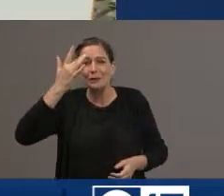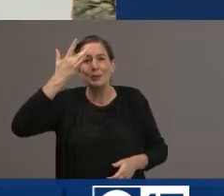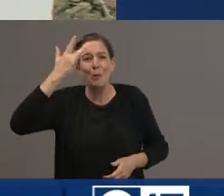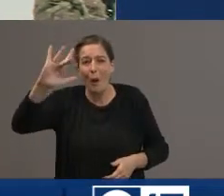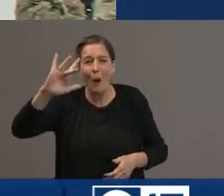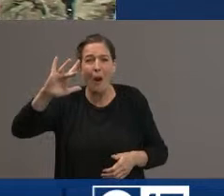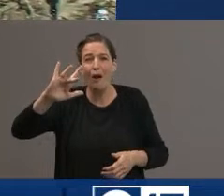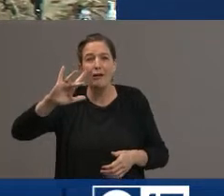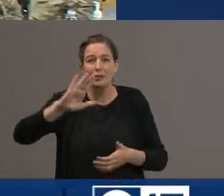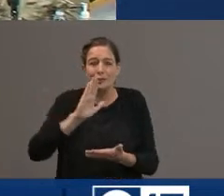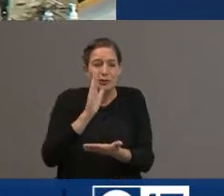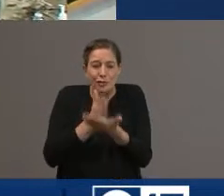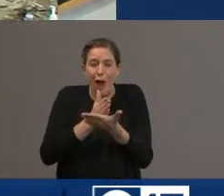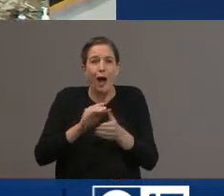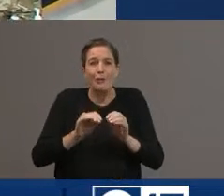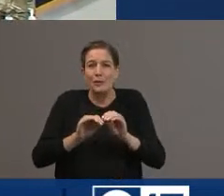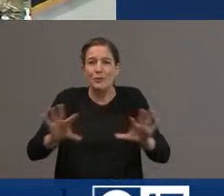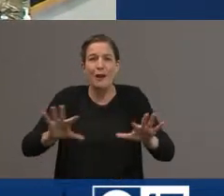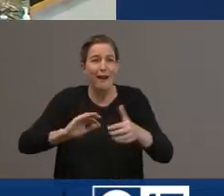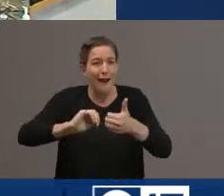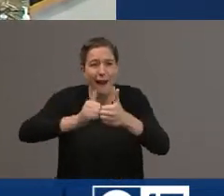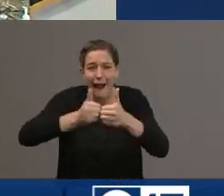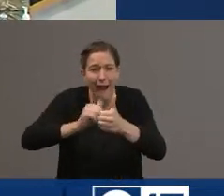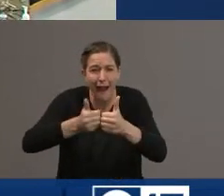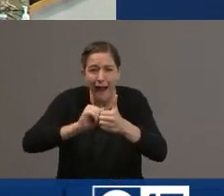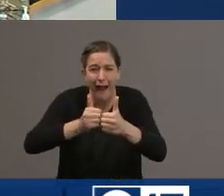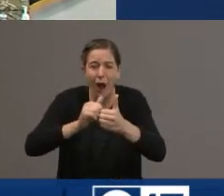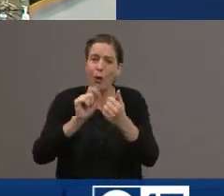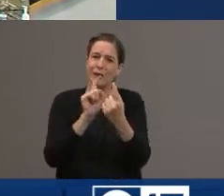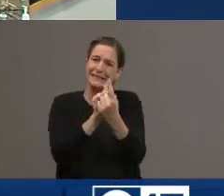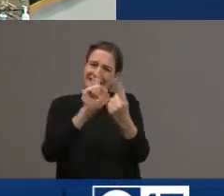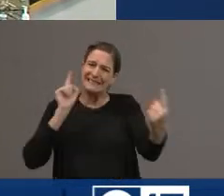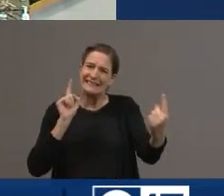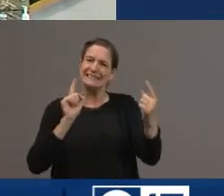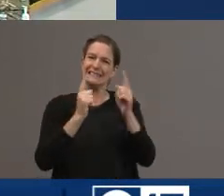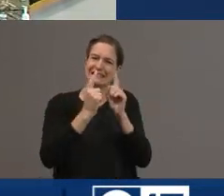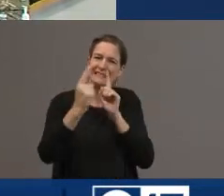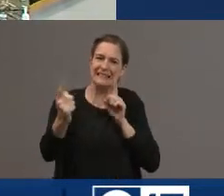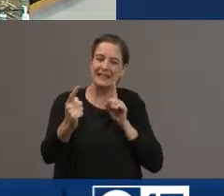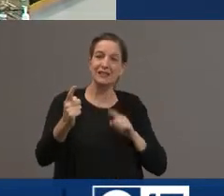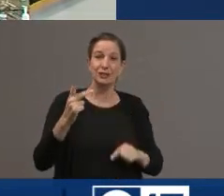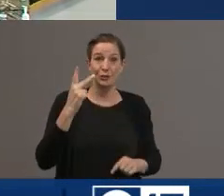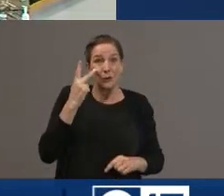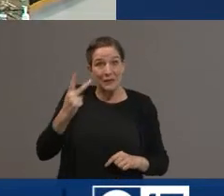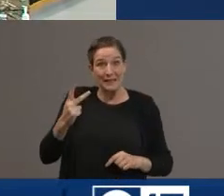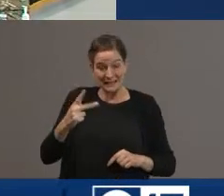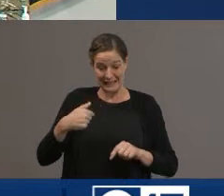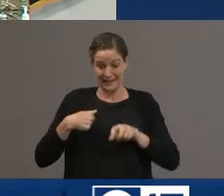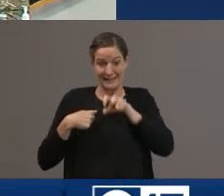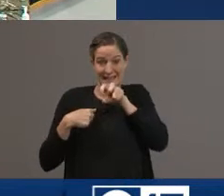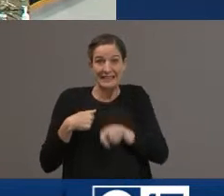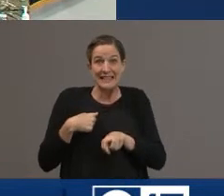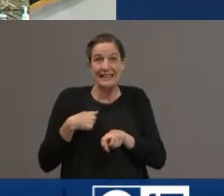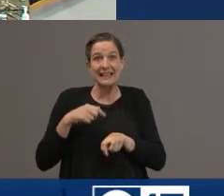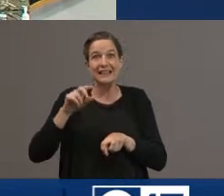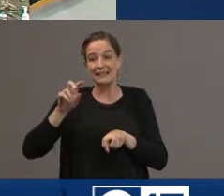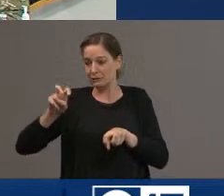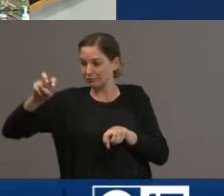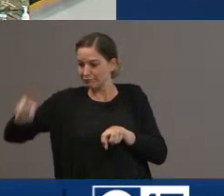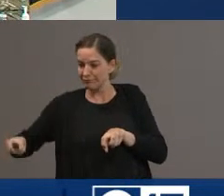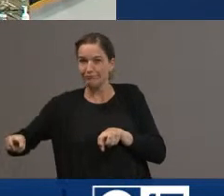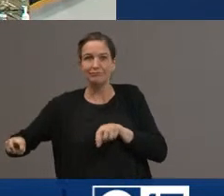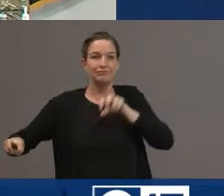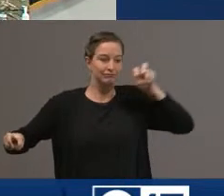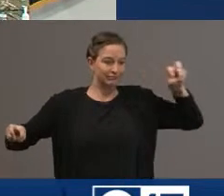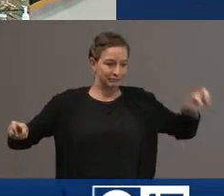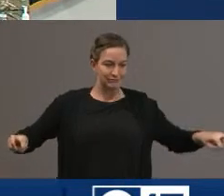state is a physical distancing. I'm physically distanced from Dr. Christ and General McGuire, so I